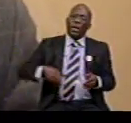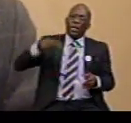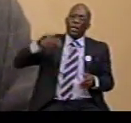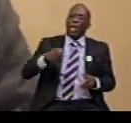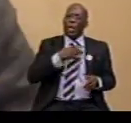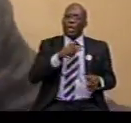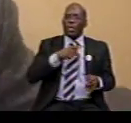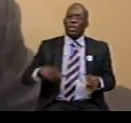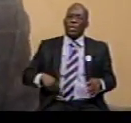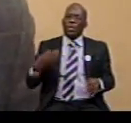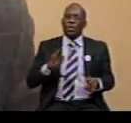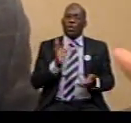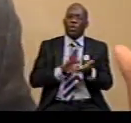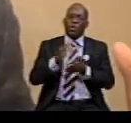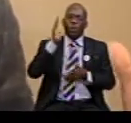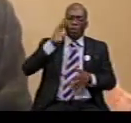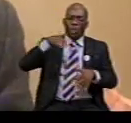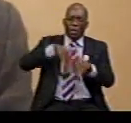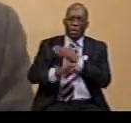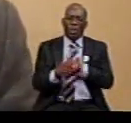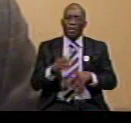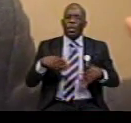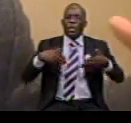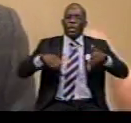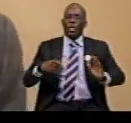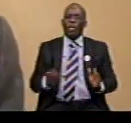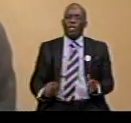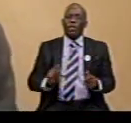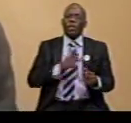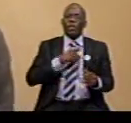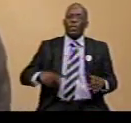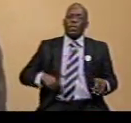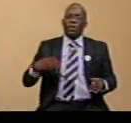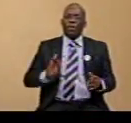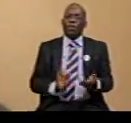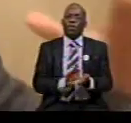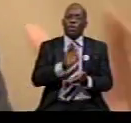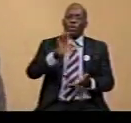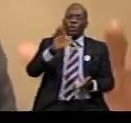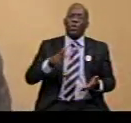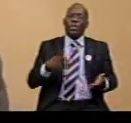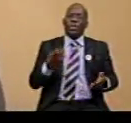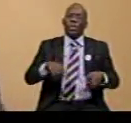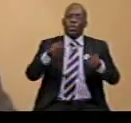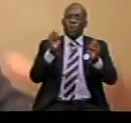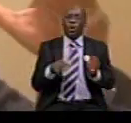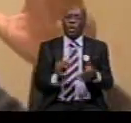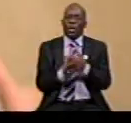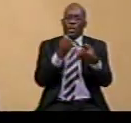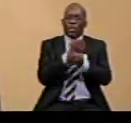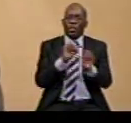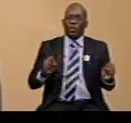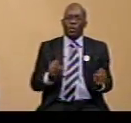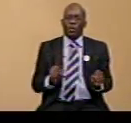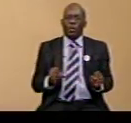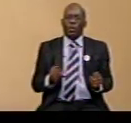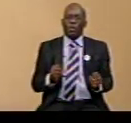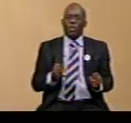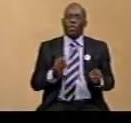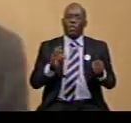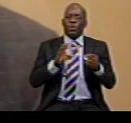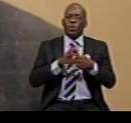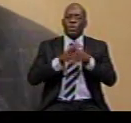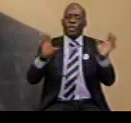Glory, Jesus, let the King of Glory, his gospel, the power that saves, Let it bring a release in the name